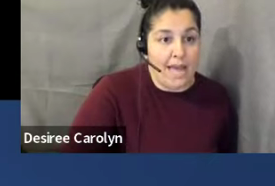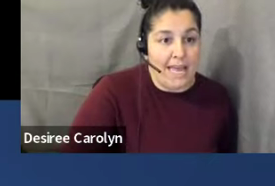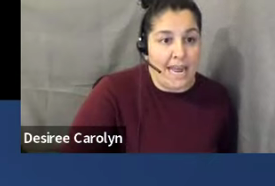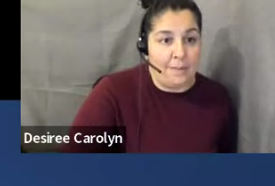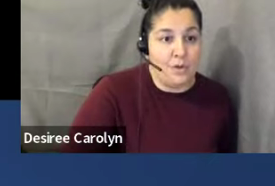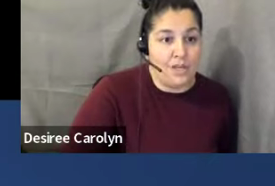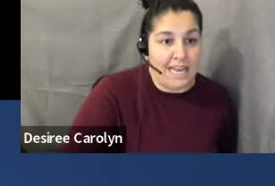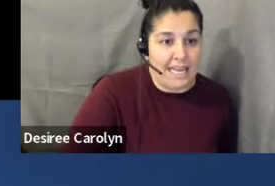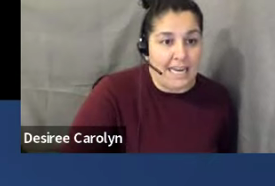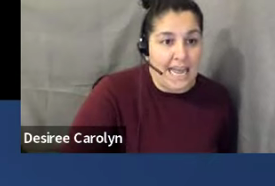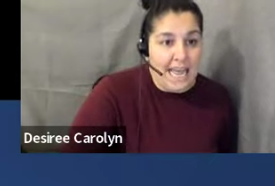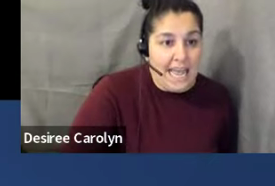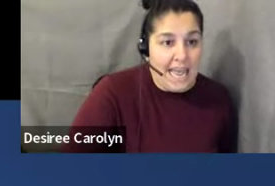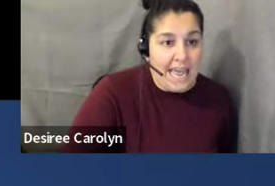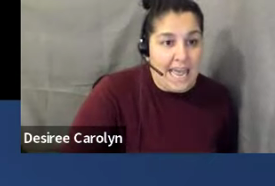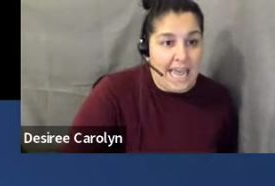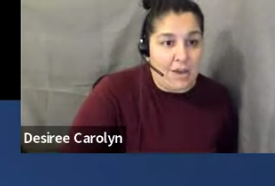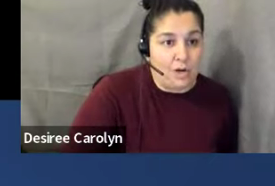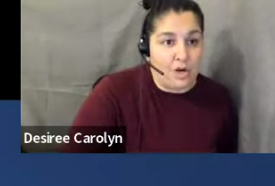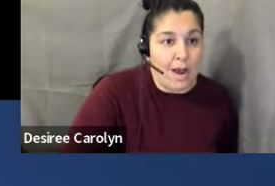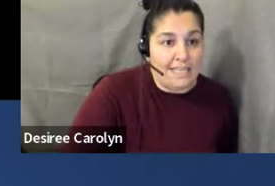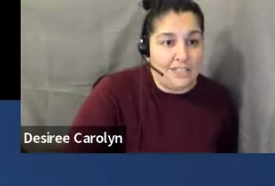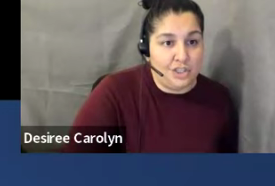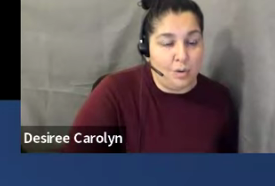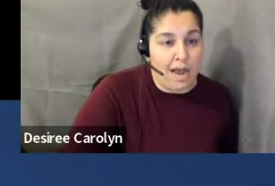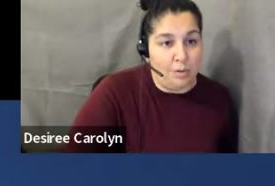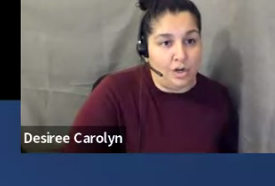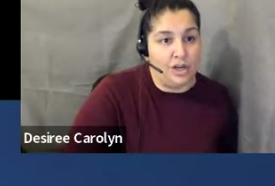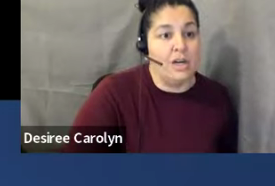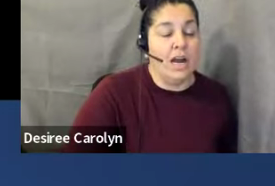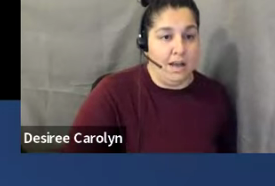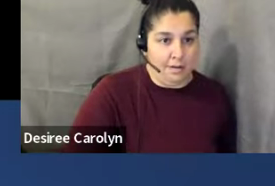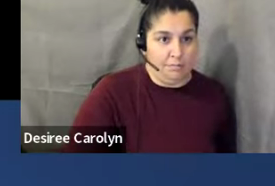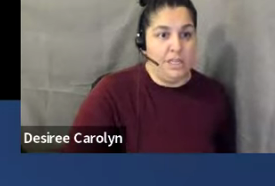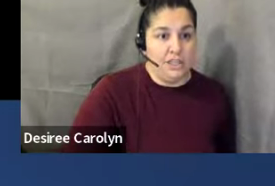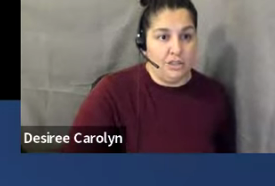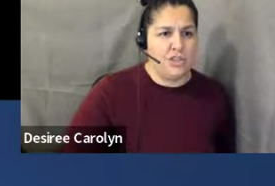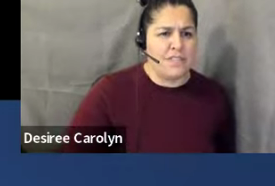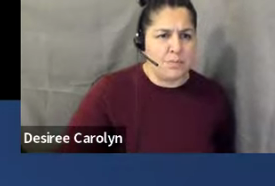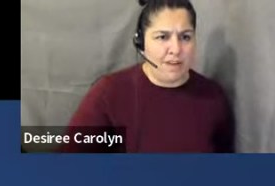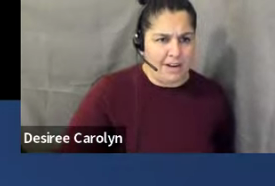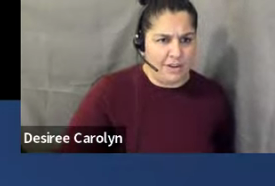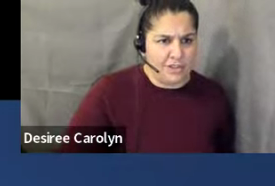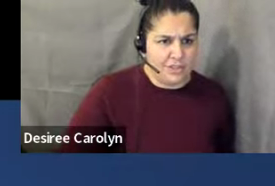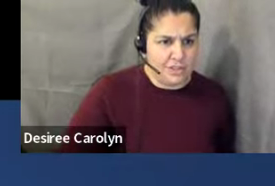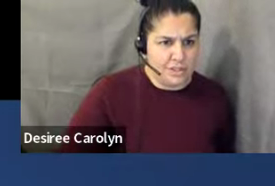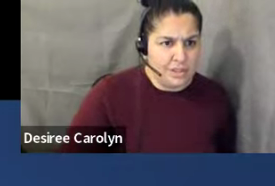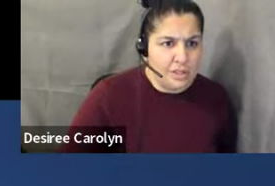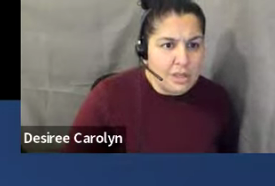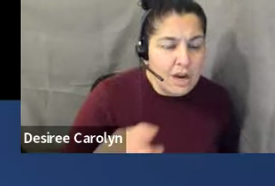we go ahead and put in a request to our service